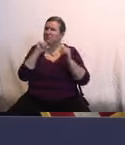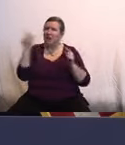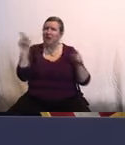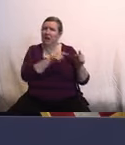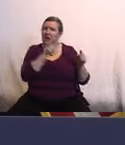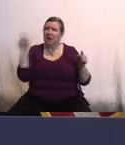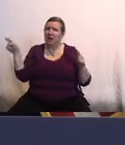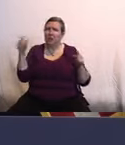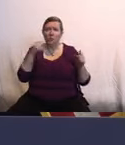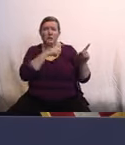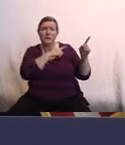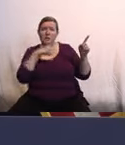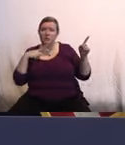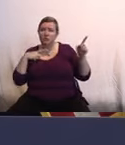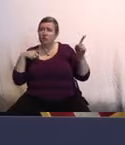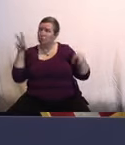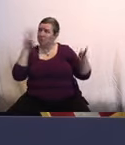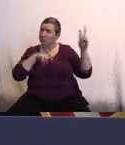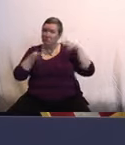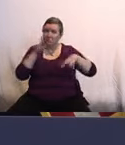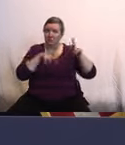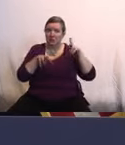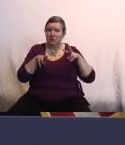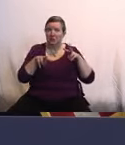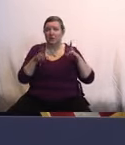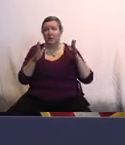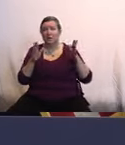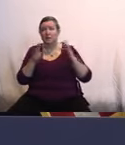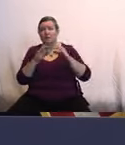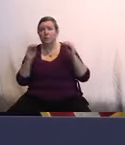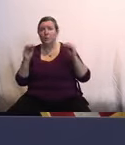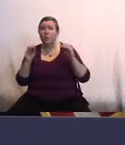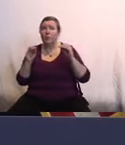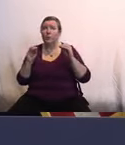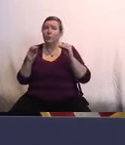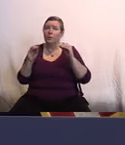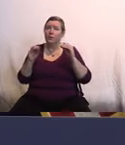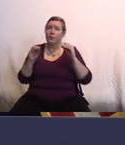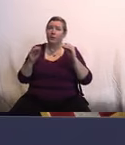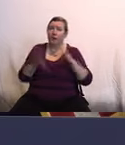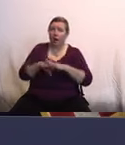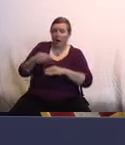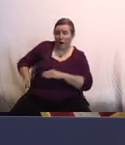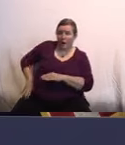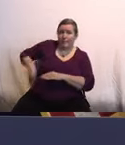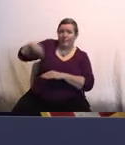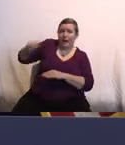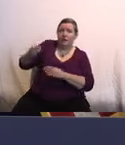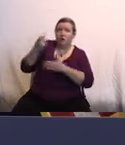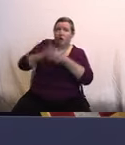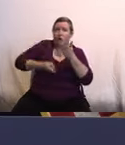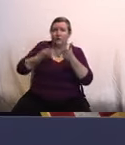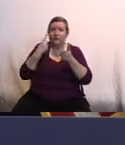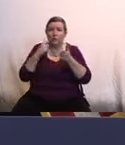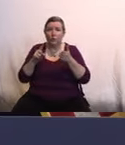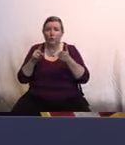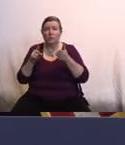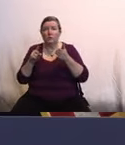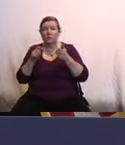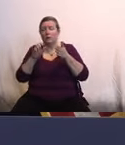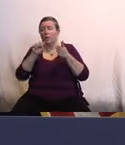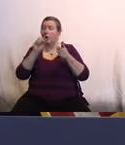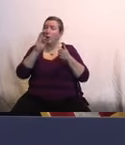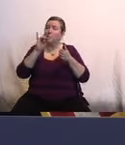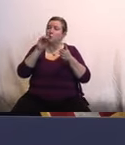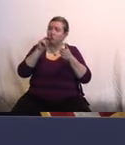legislature to revisit the no out-of-pocket costs for abortion measures that were nixed from the Freedom of Reproductive